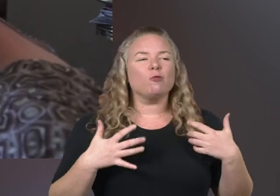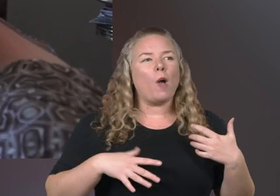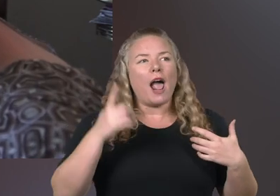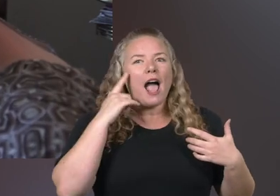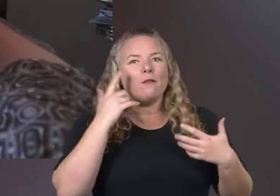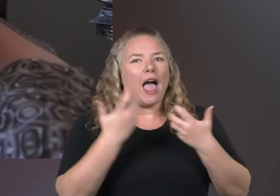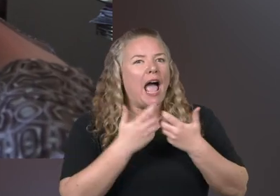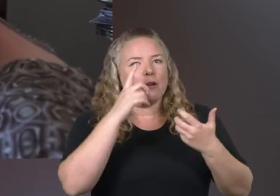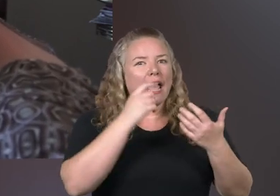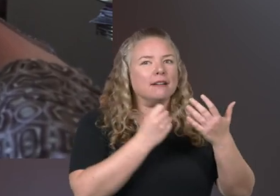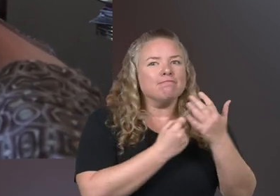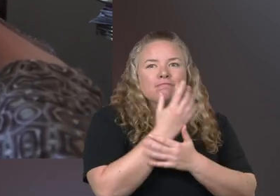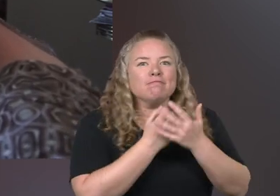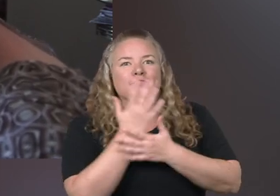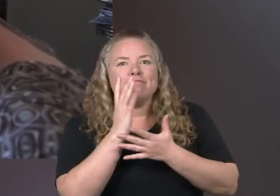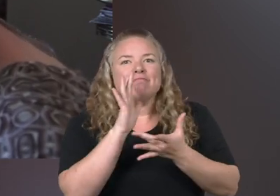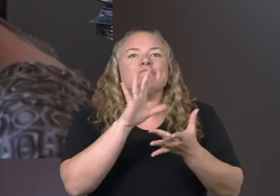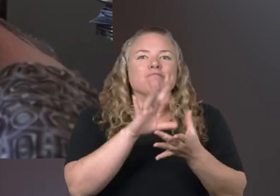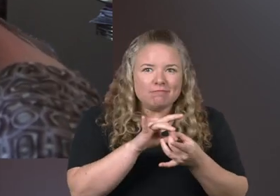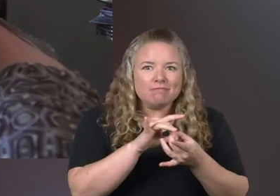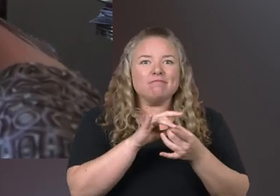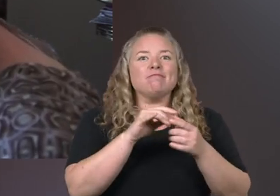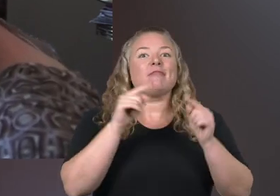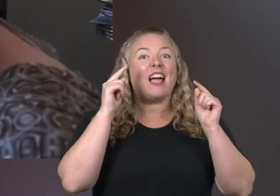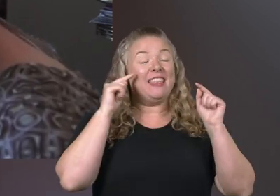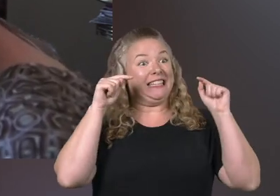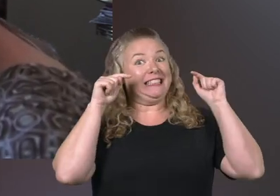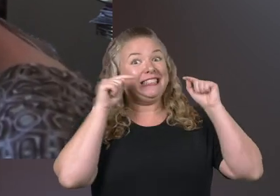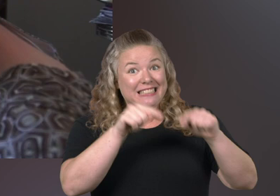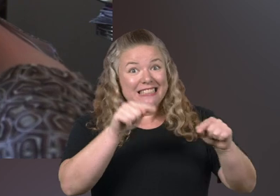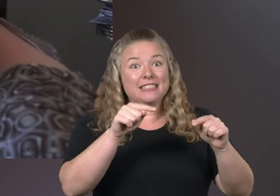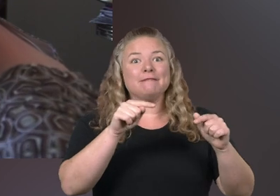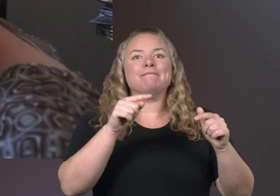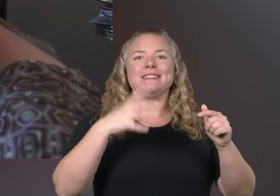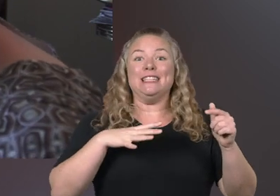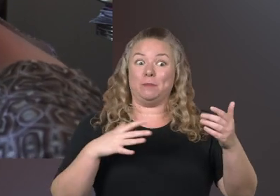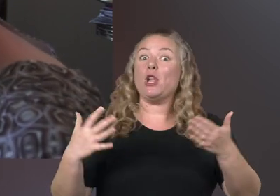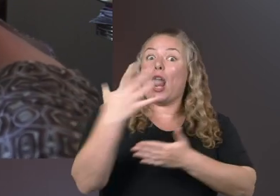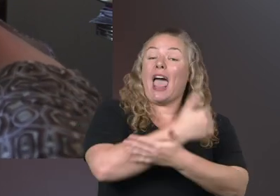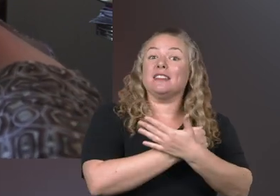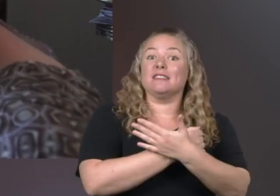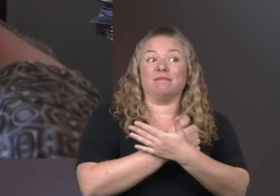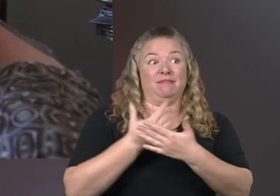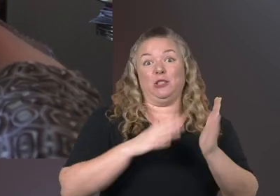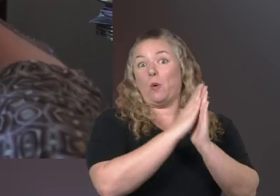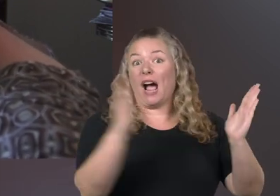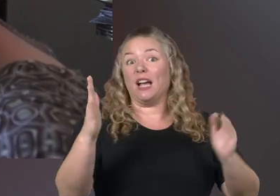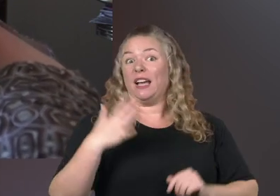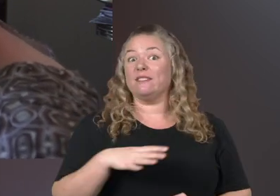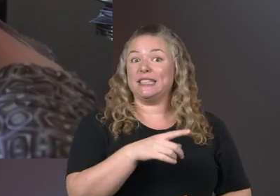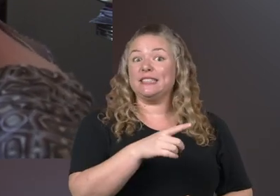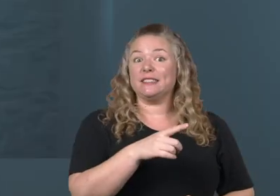more interested in developing online. And I think these things do need to be collected